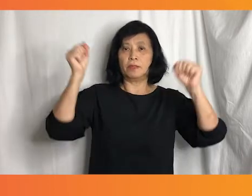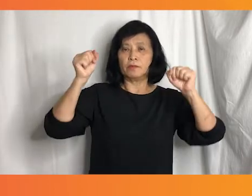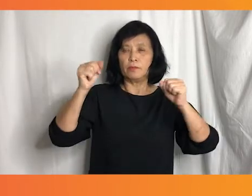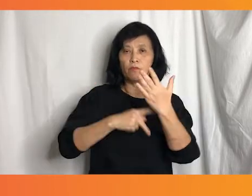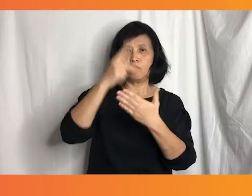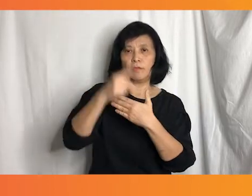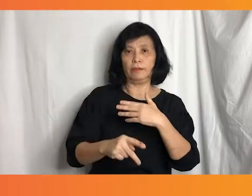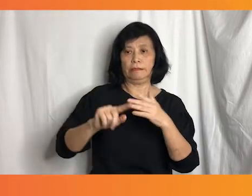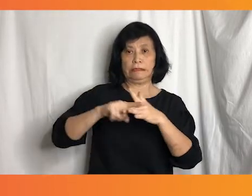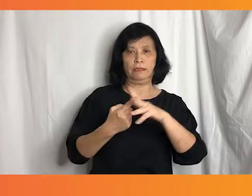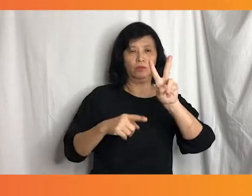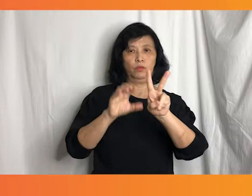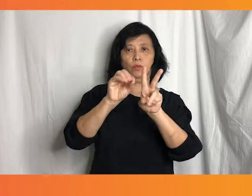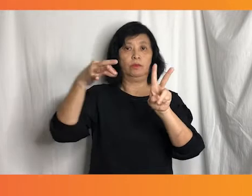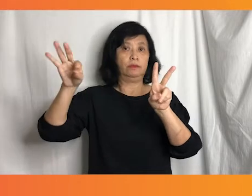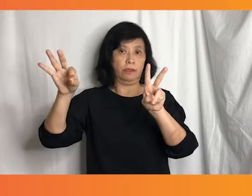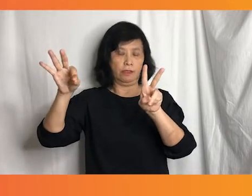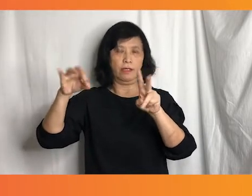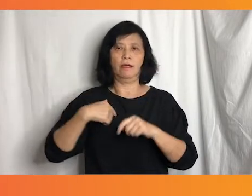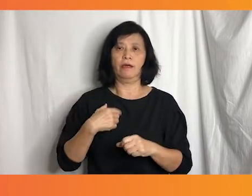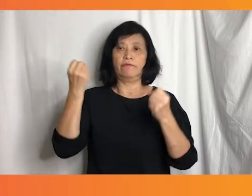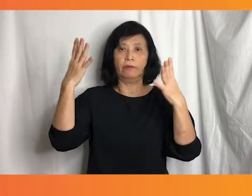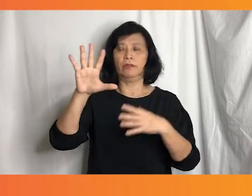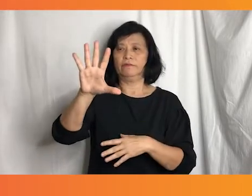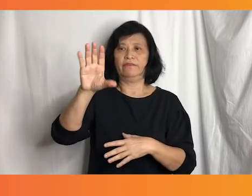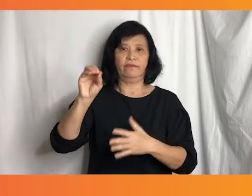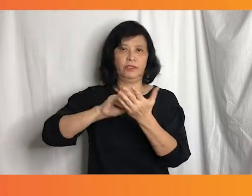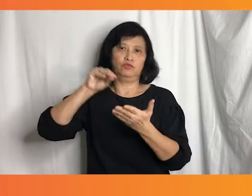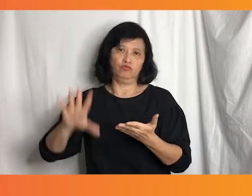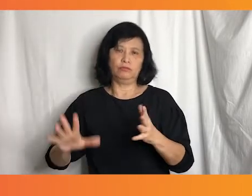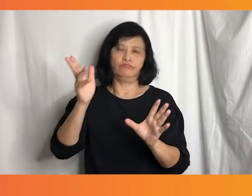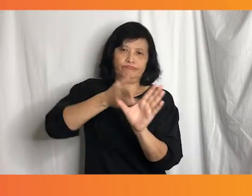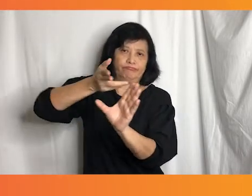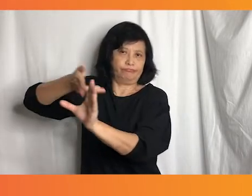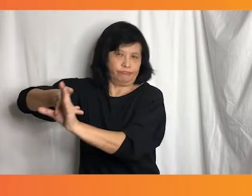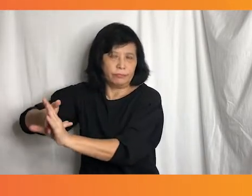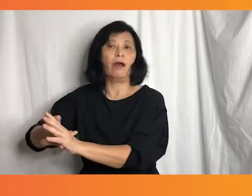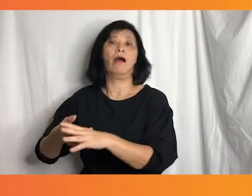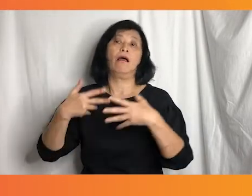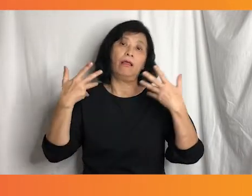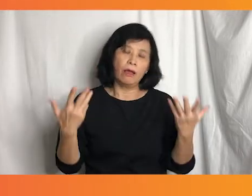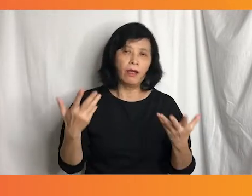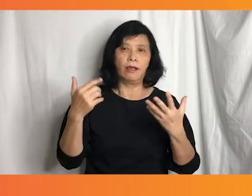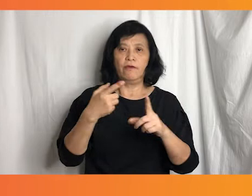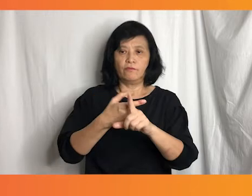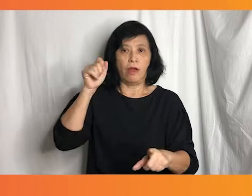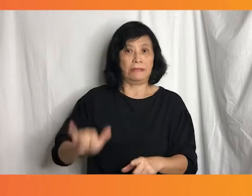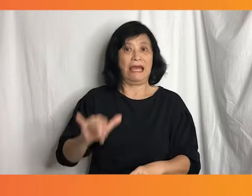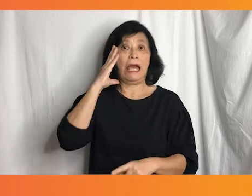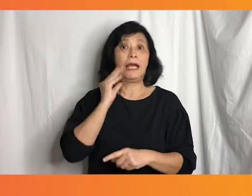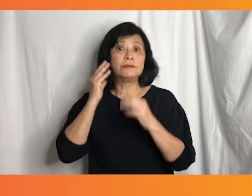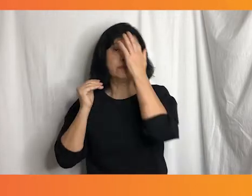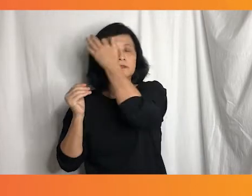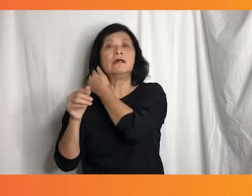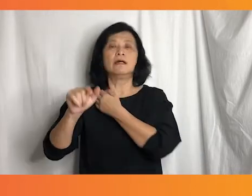I'mPOSSIBLE program at 2019. Okay, we have as many as 50 students participating, right? And then from